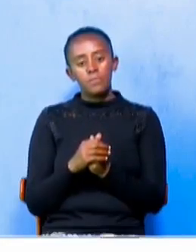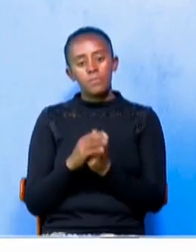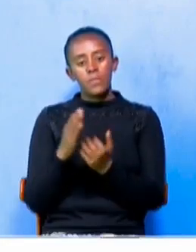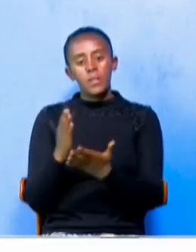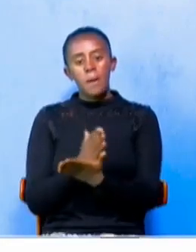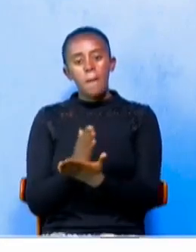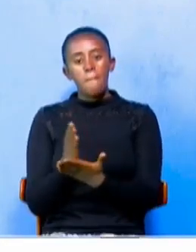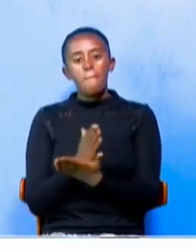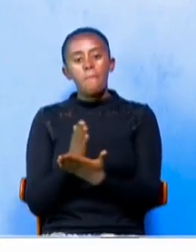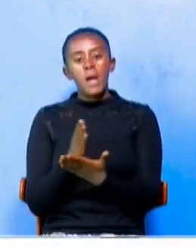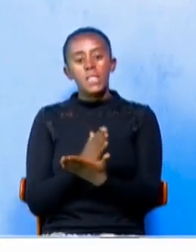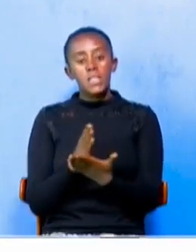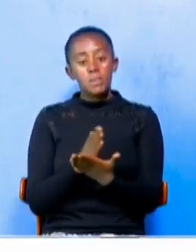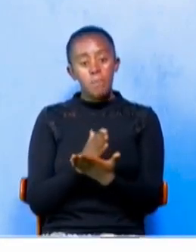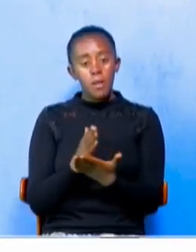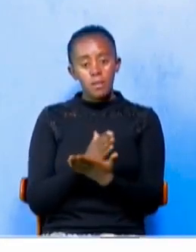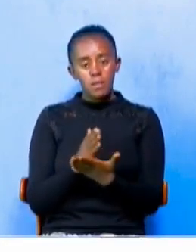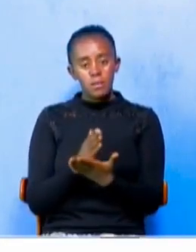participate